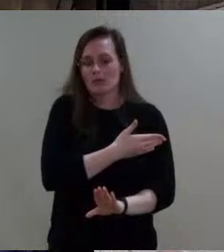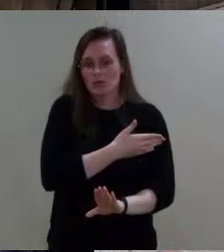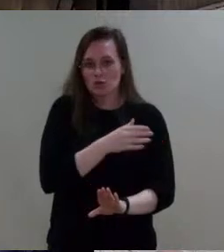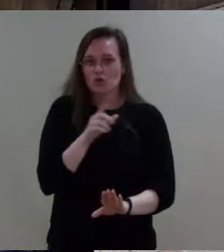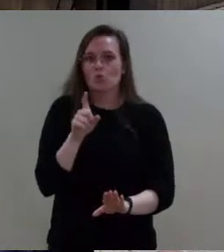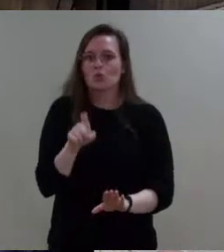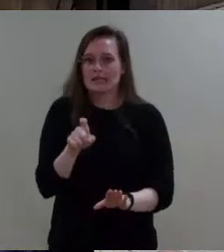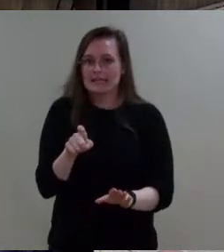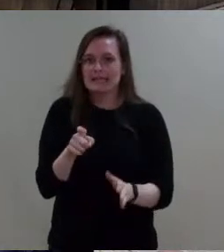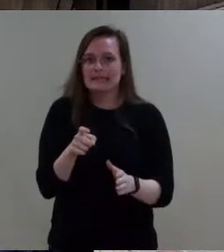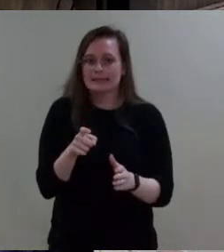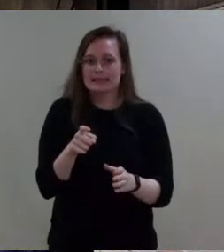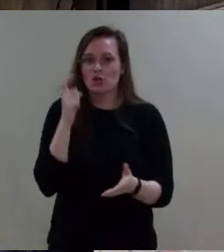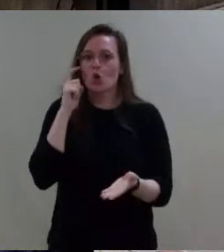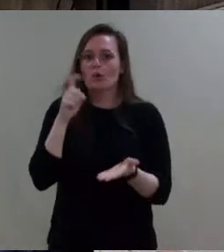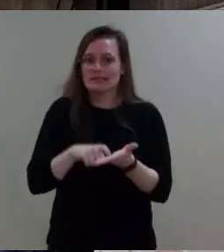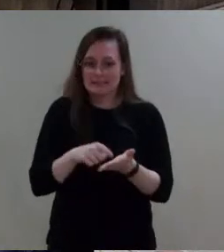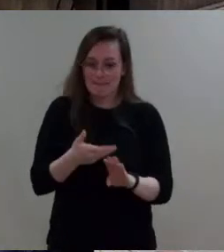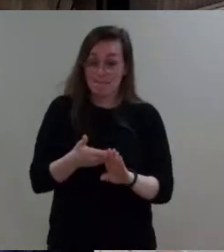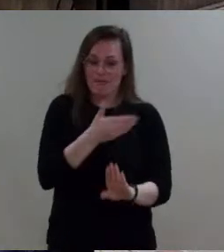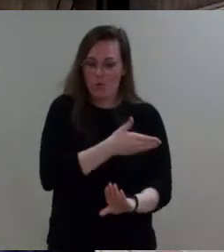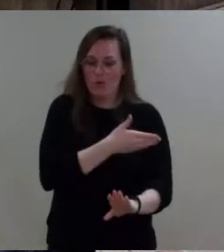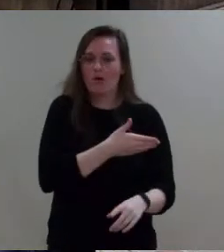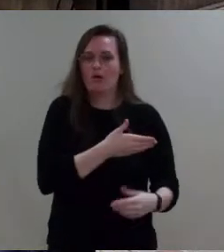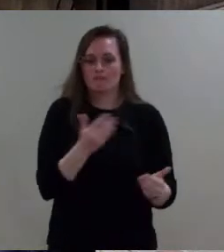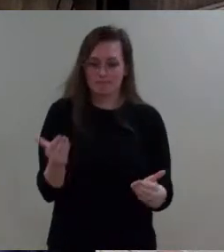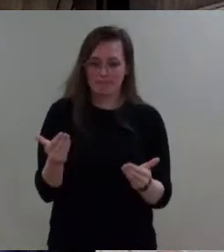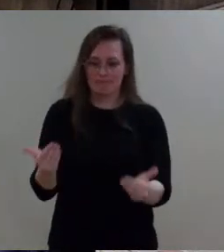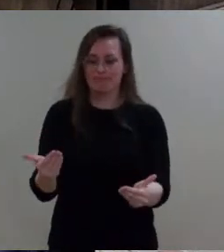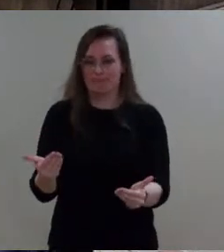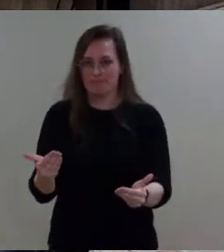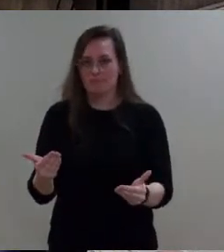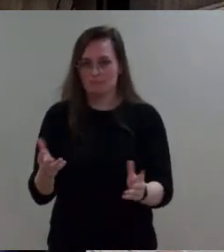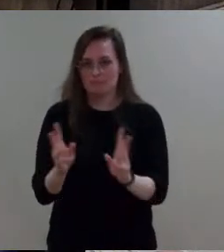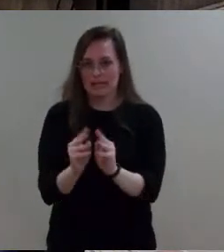7 days' notice before the council meeting in May. So. Okay, thank you.